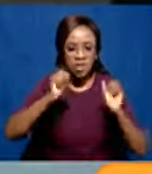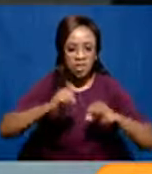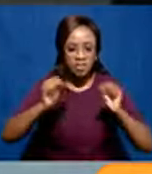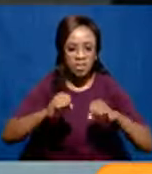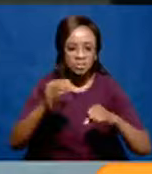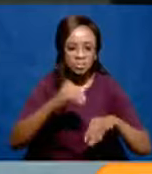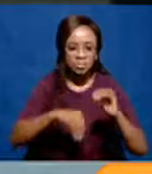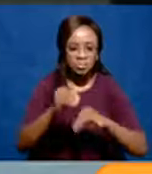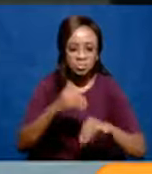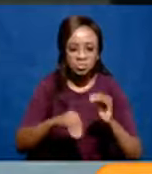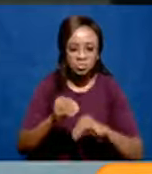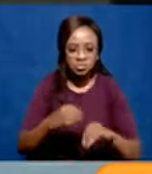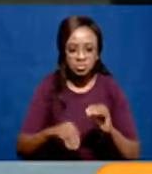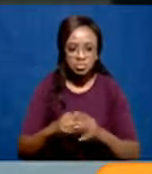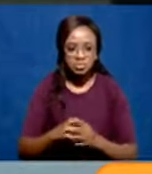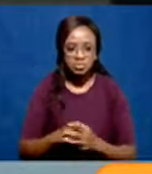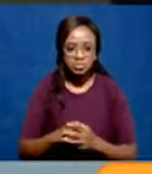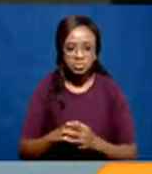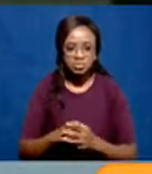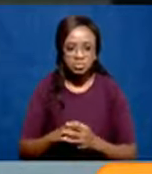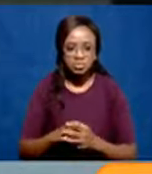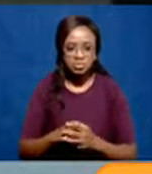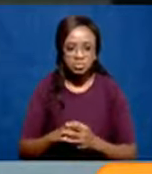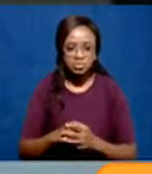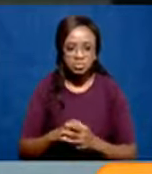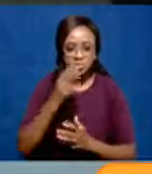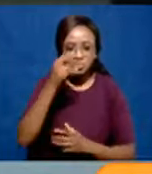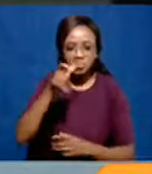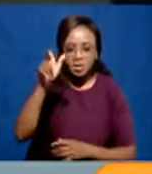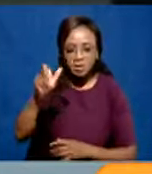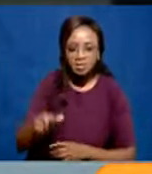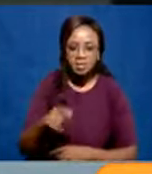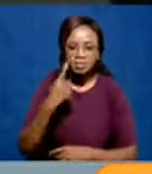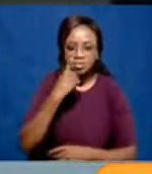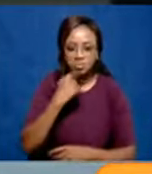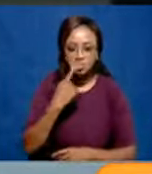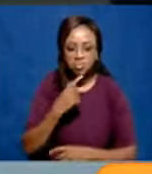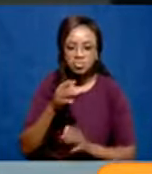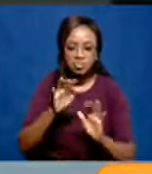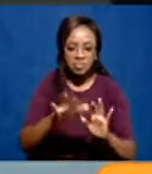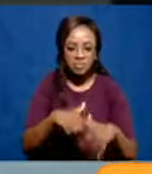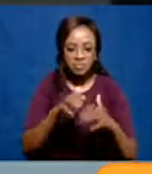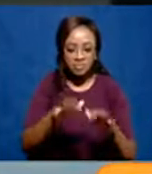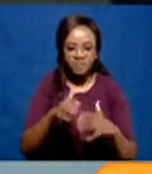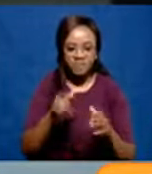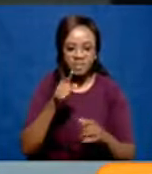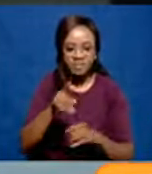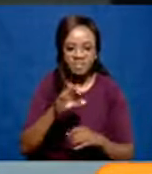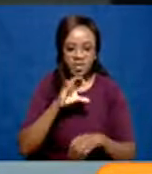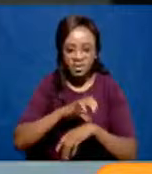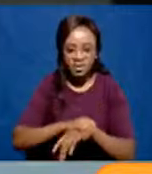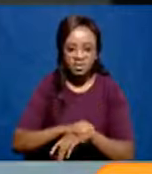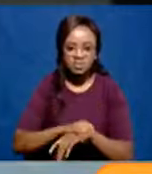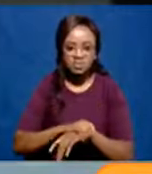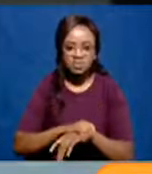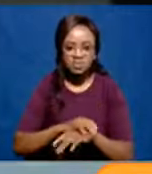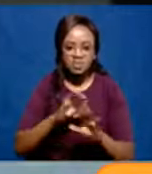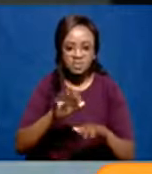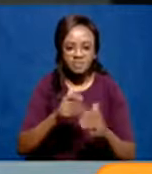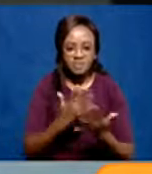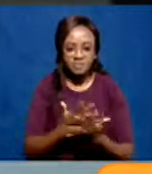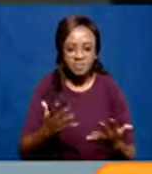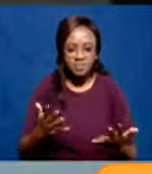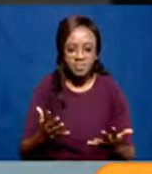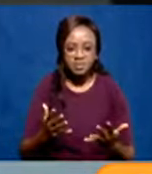contributing, because, you know, someone who is farming and they are producing some farm produce, when they